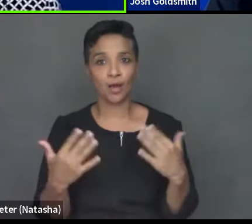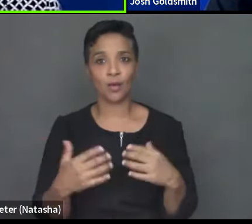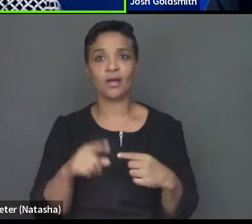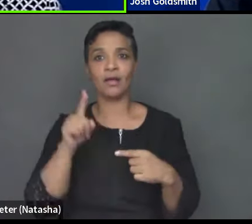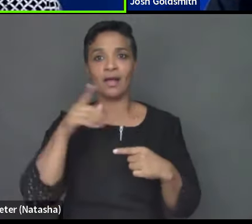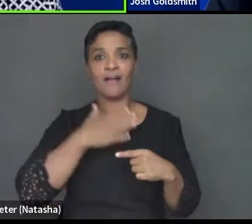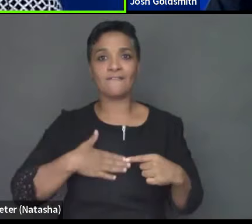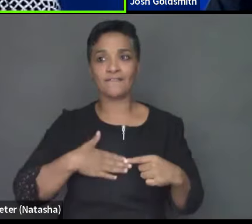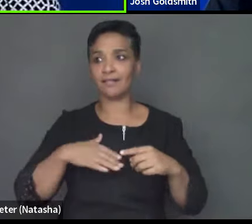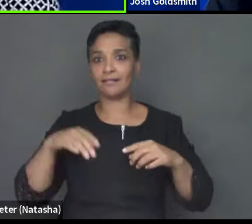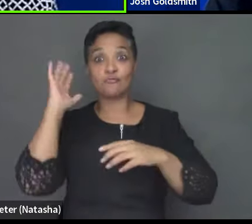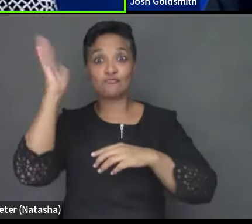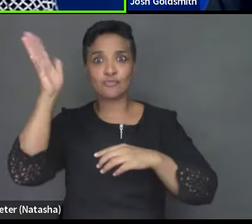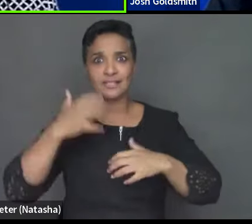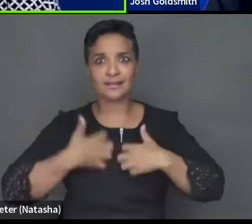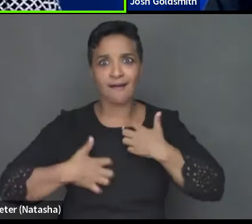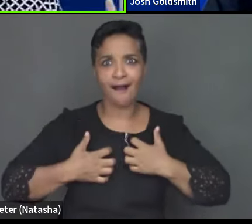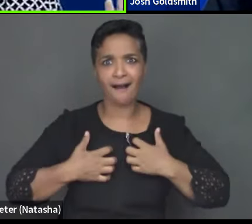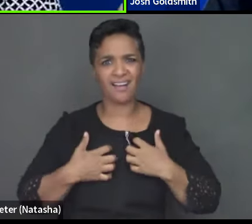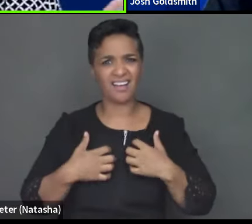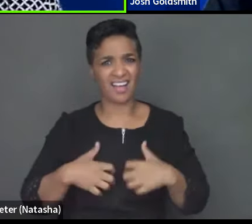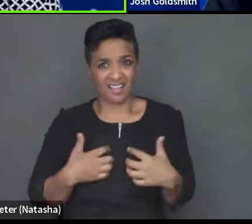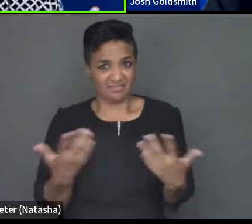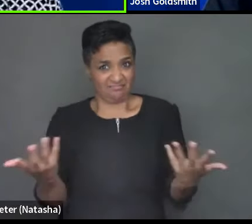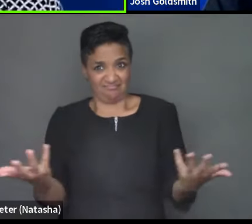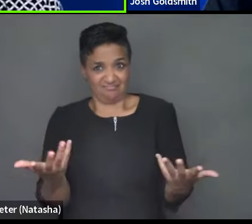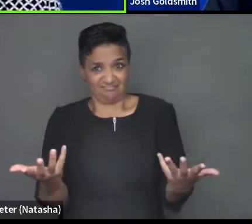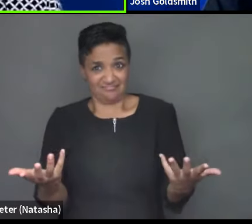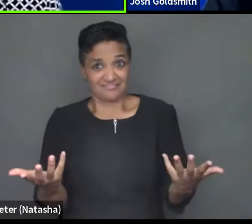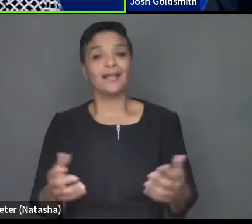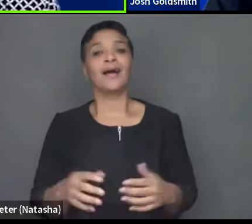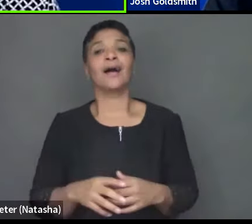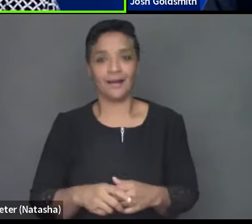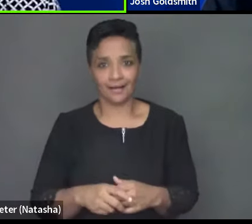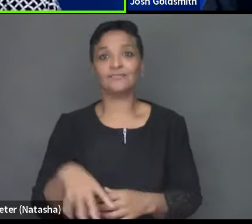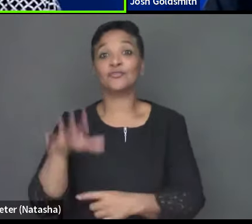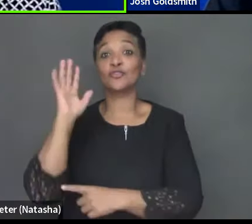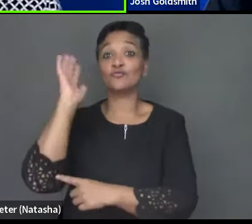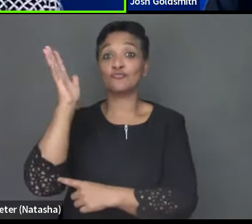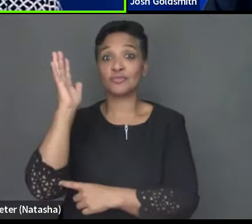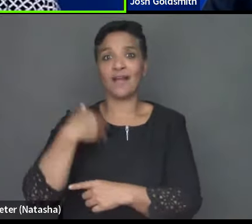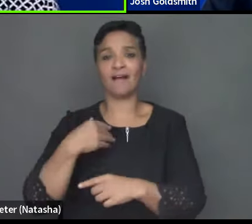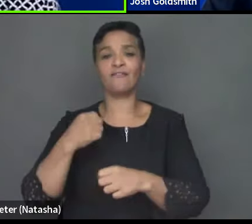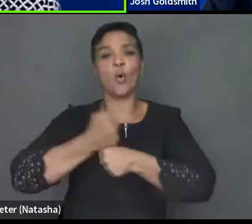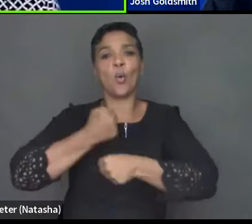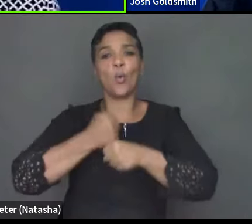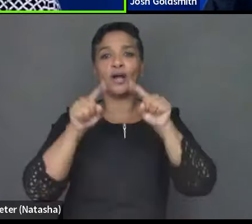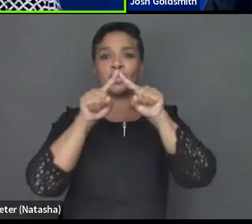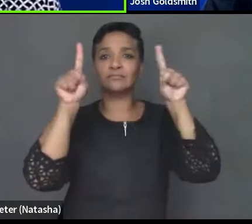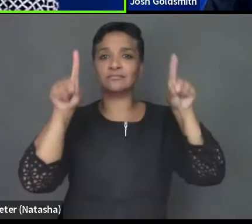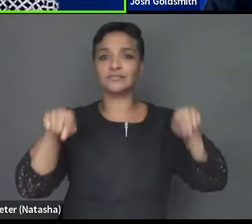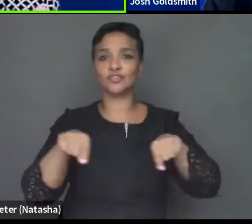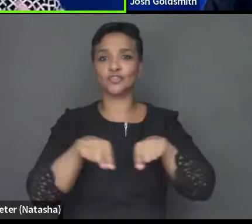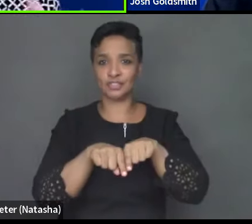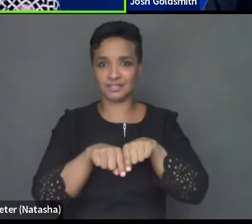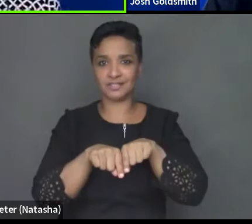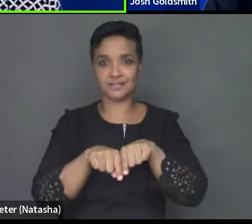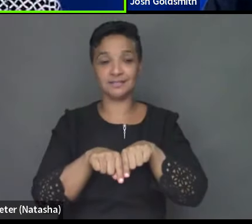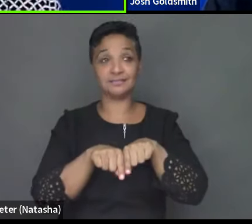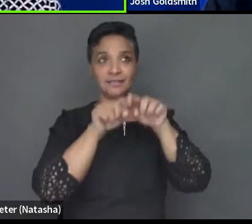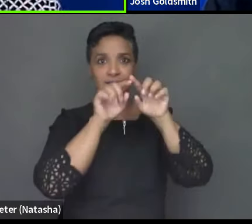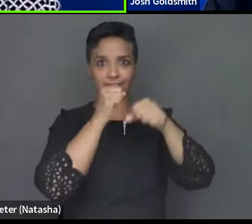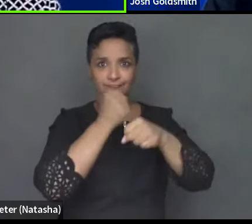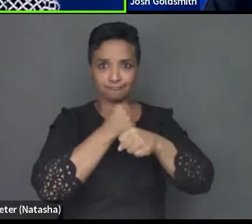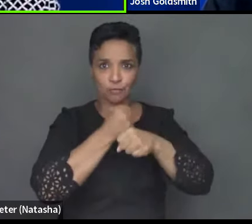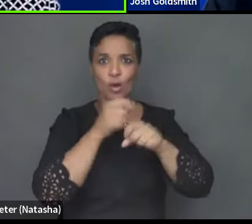during the presentation. How can you be active? Every presentation has a worksheet. So get the worksheet, get ready